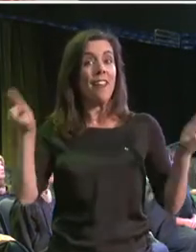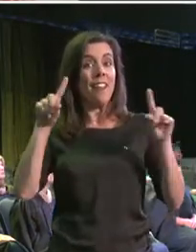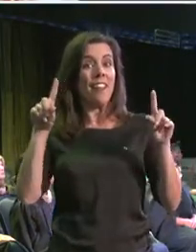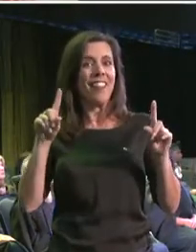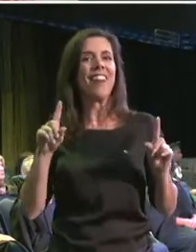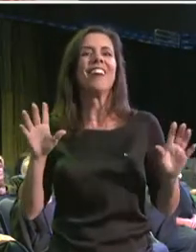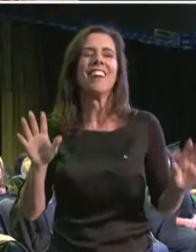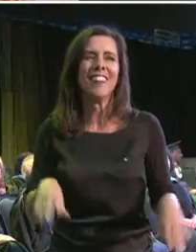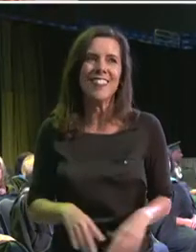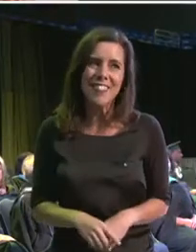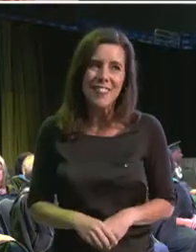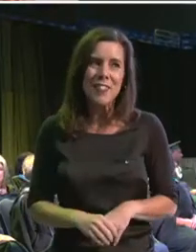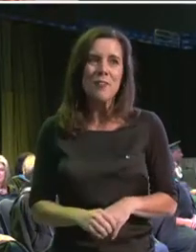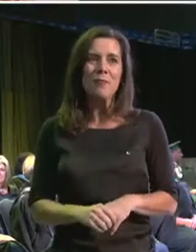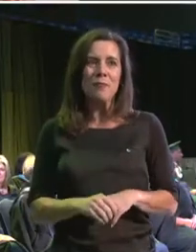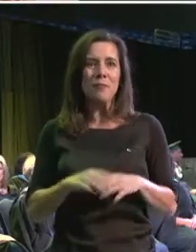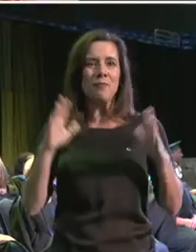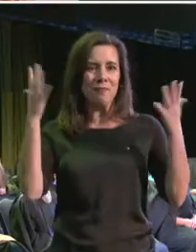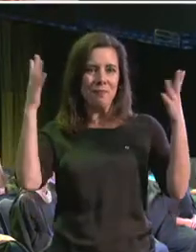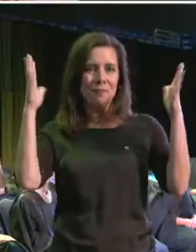ones